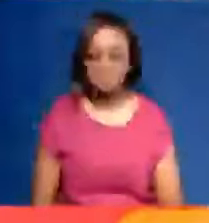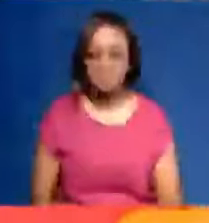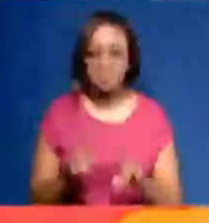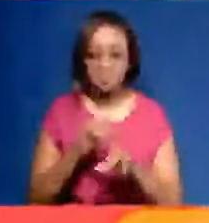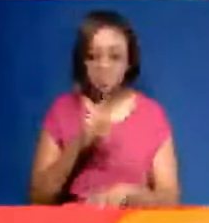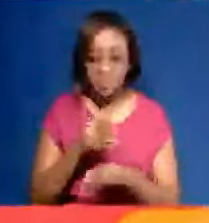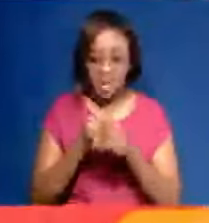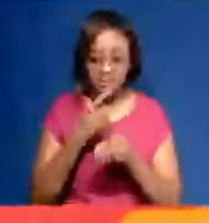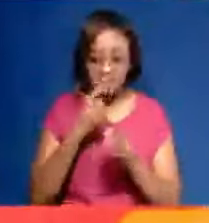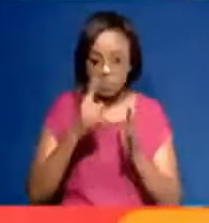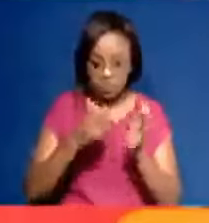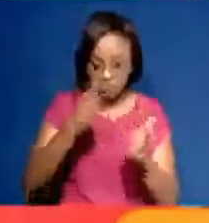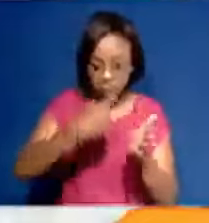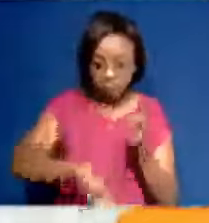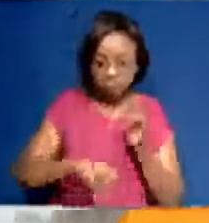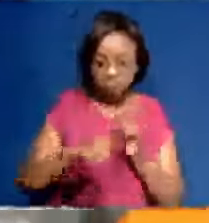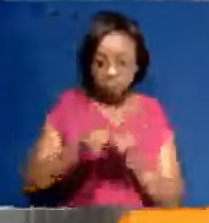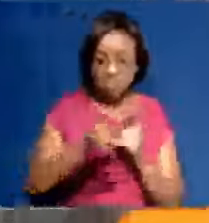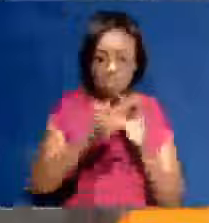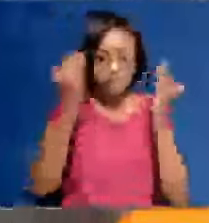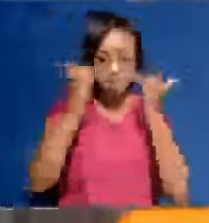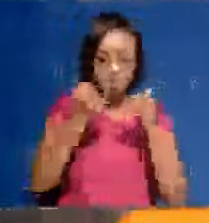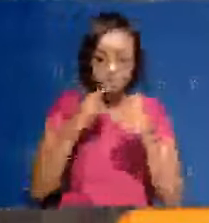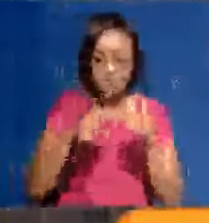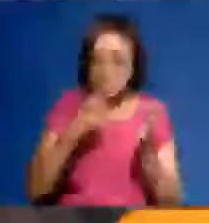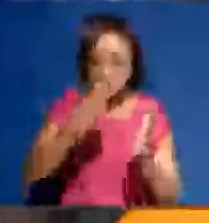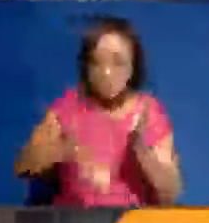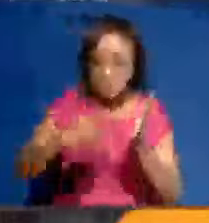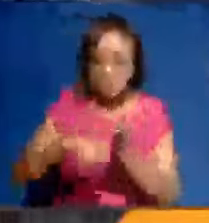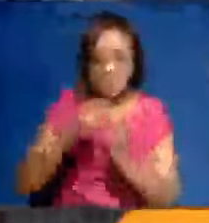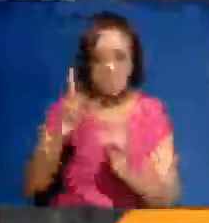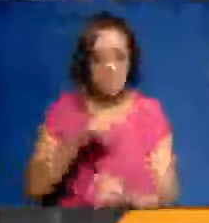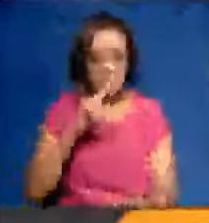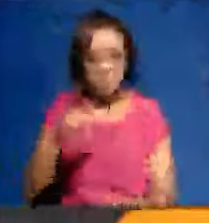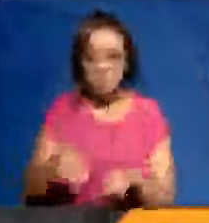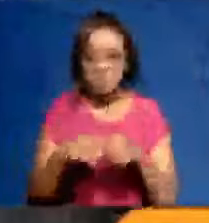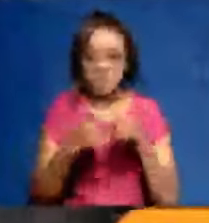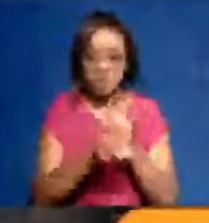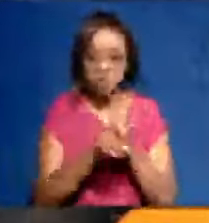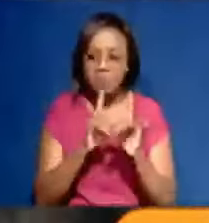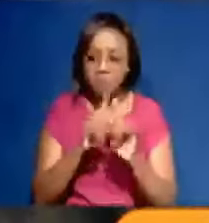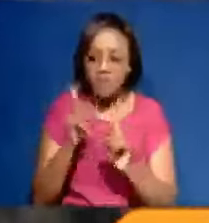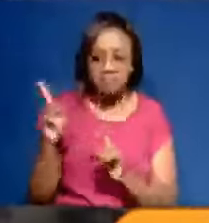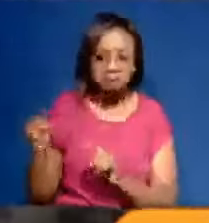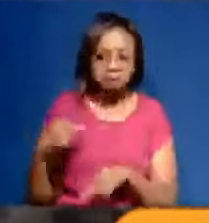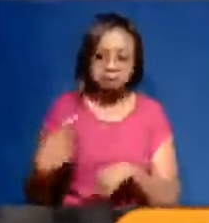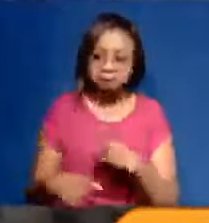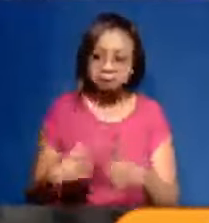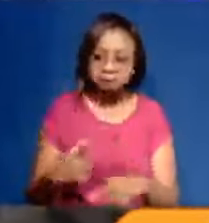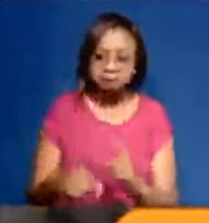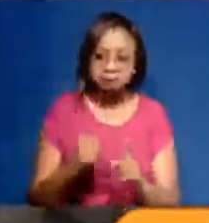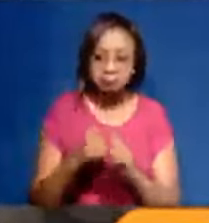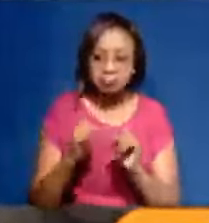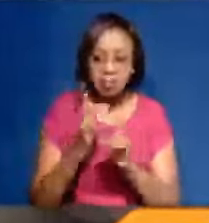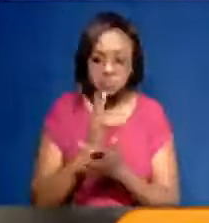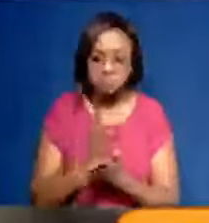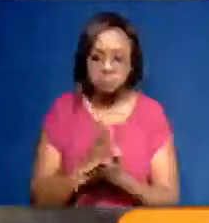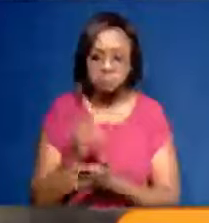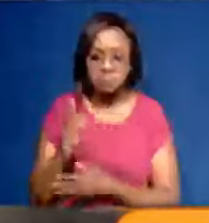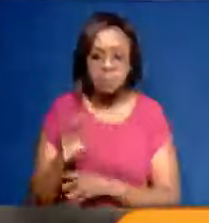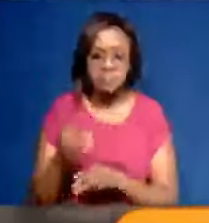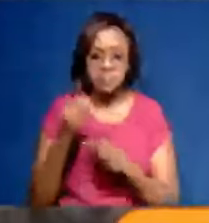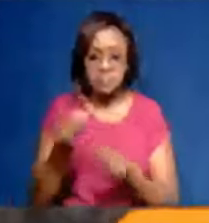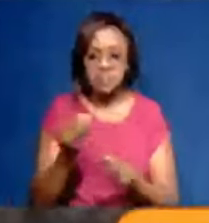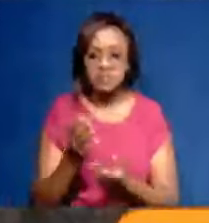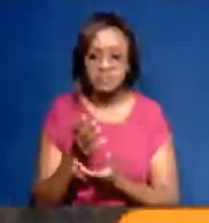wa nyumba kuwa kinyume na sheria, pia ilibainika kuwa mswada huo uliendeleza hatua hiyo japo mahakama kutoa msimamo